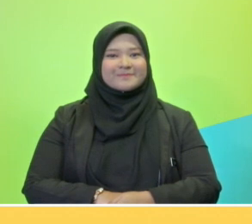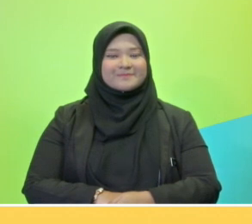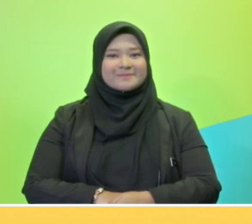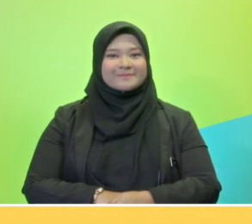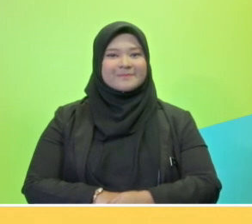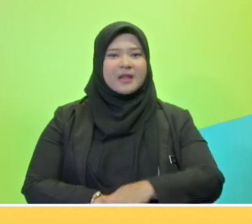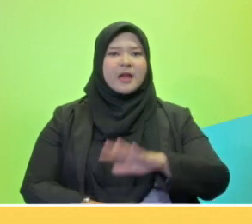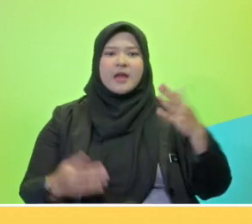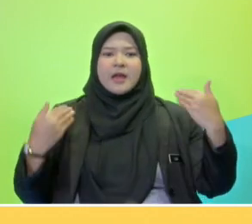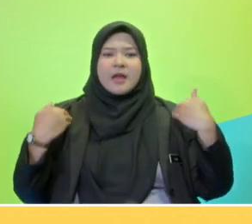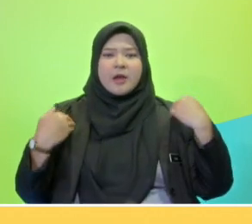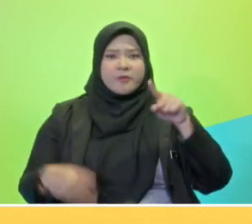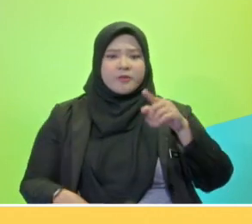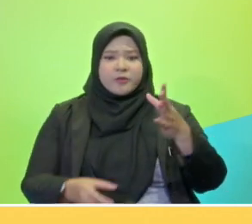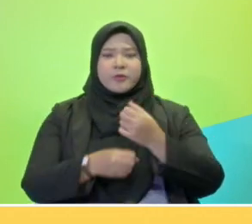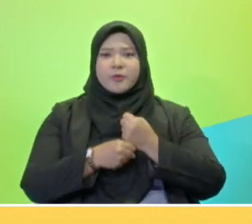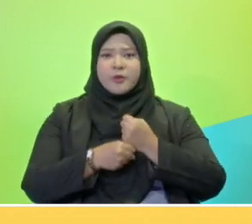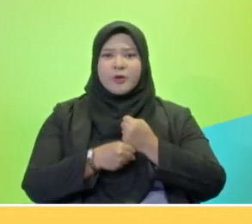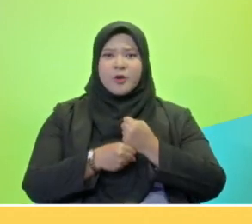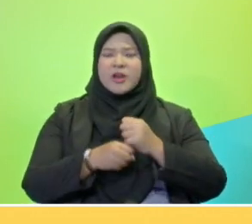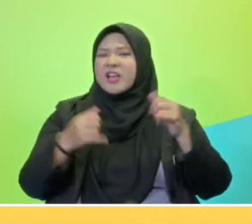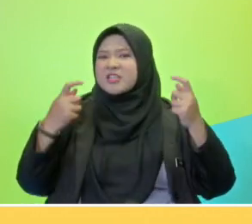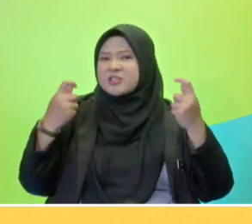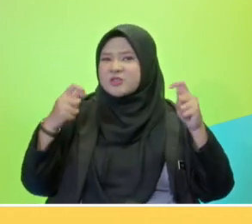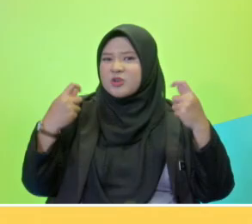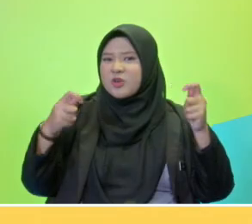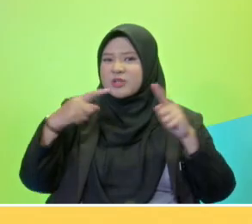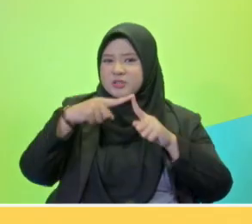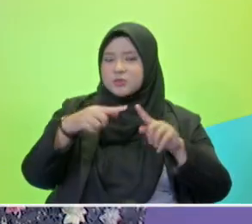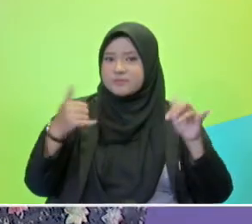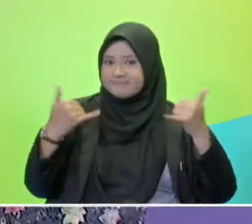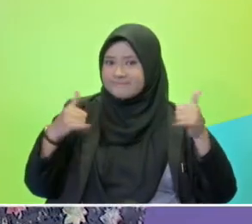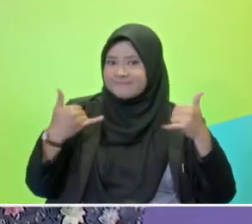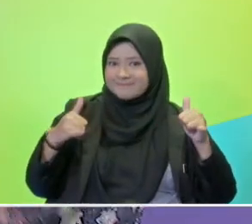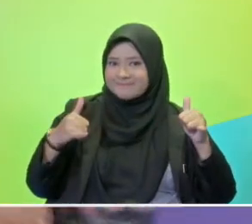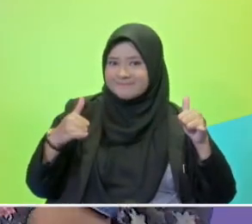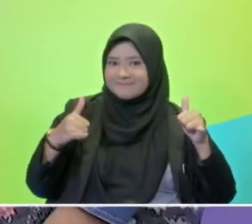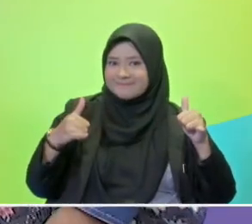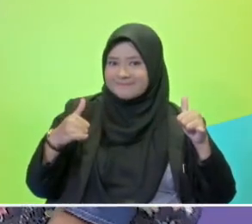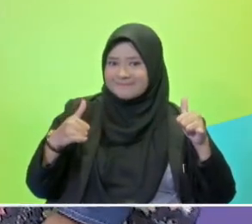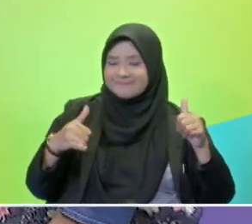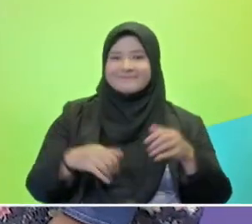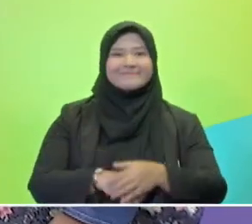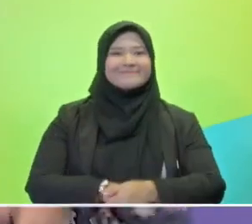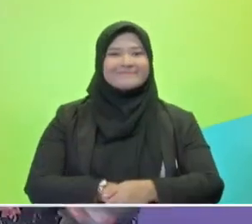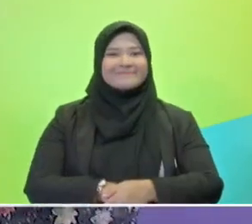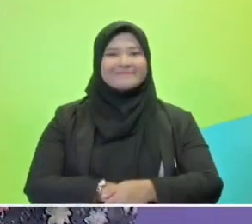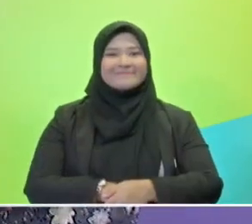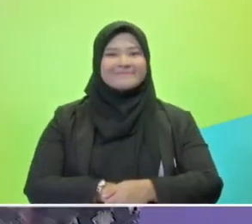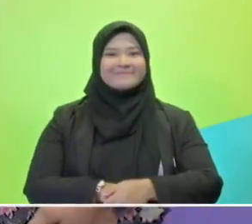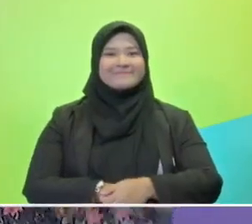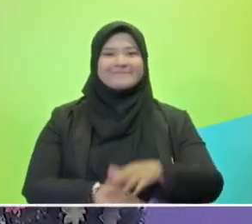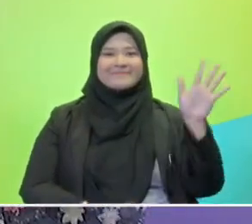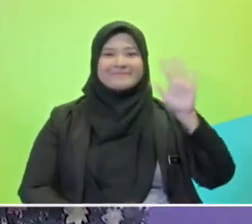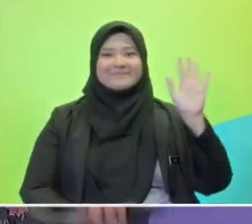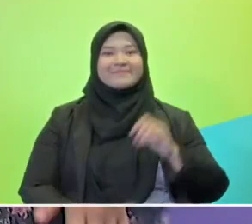to play with? I've got a kite, a doll and a plane. Let's play. Let's play. Let's play. Hi there, my new friend. Have you got